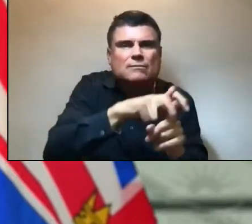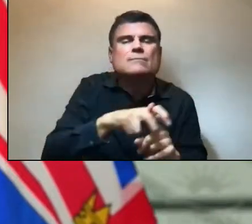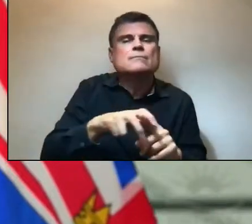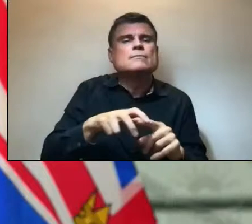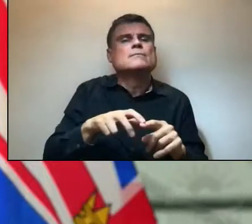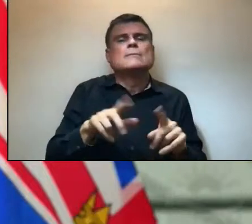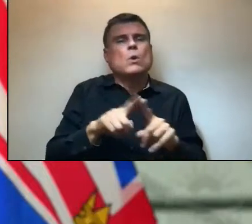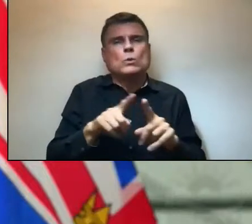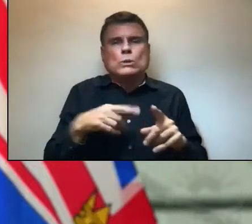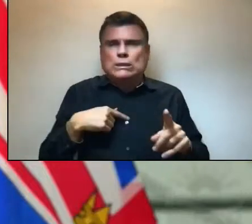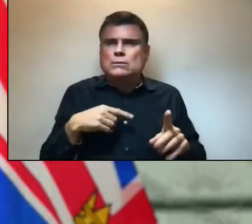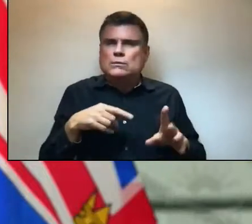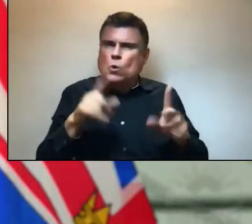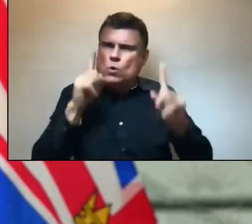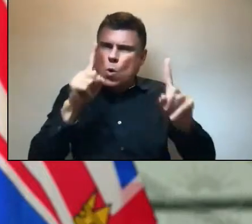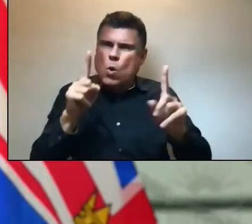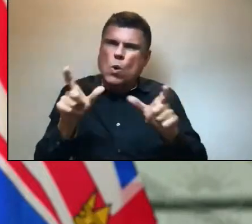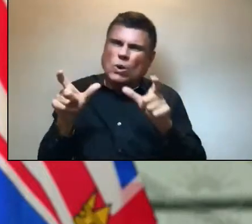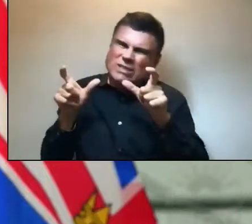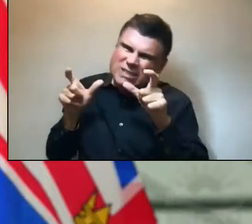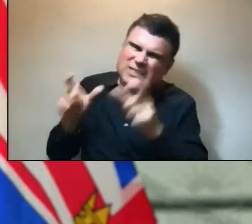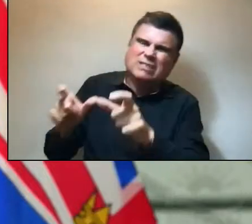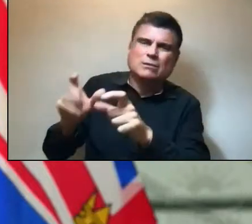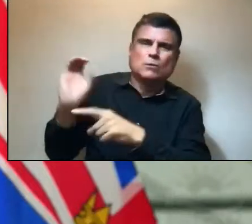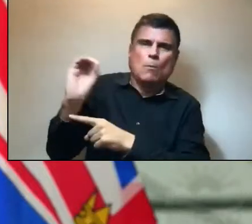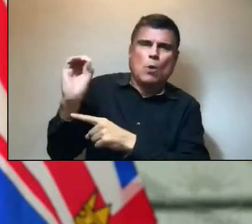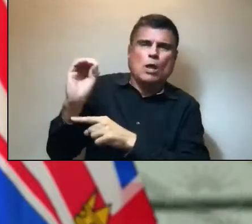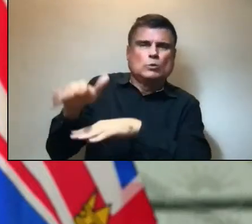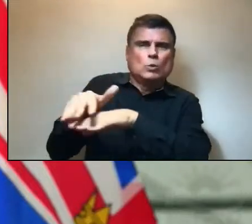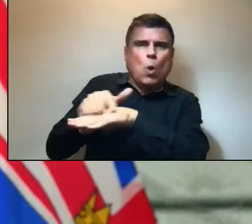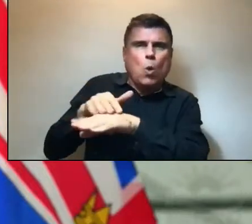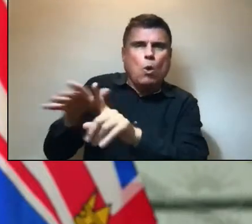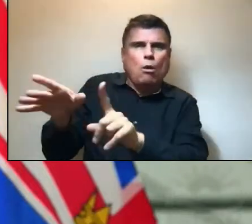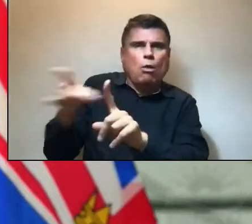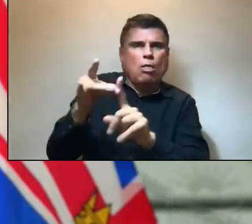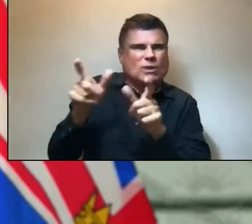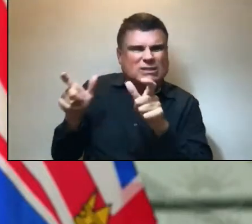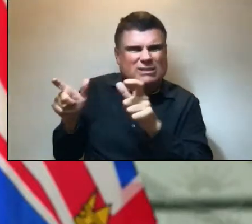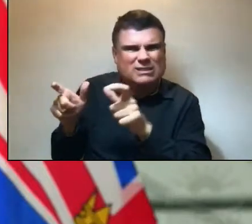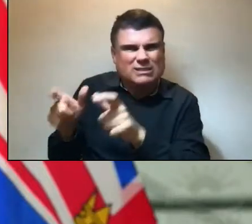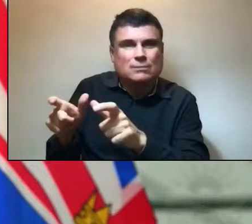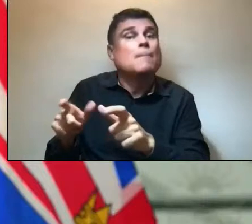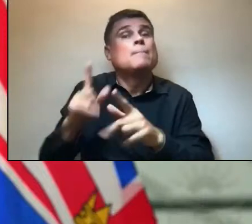to control it, and of course to get more booster doses in people.